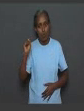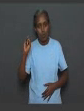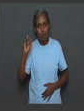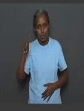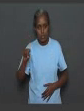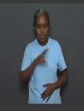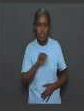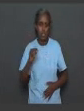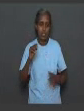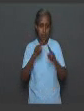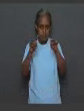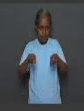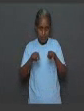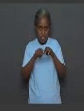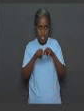rolls.